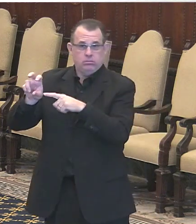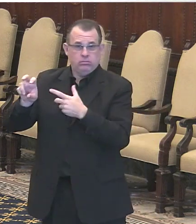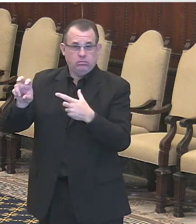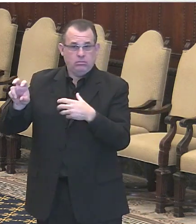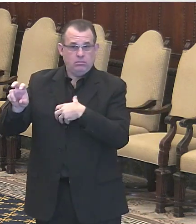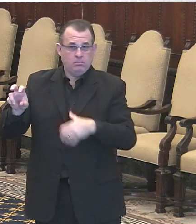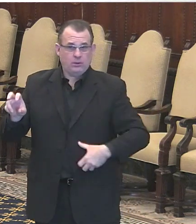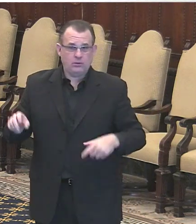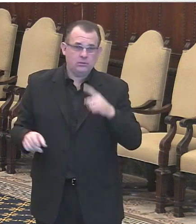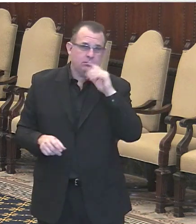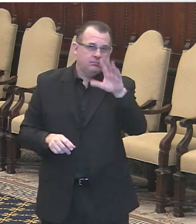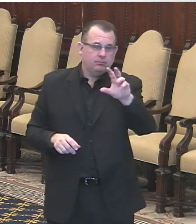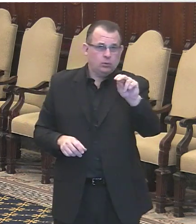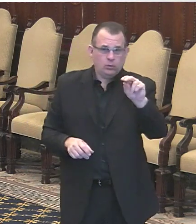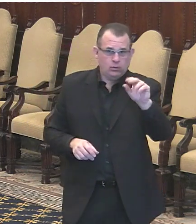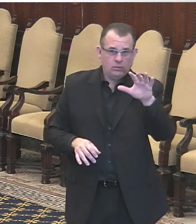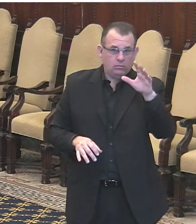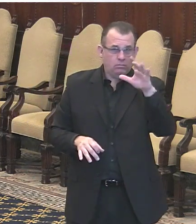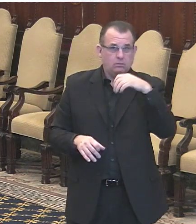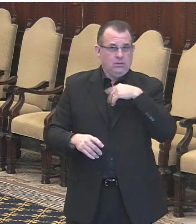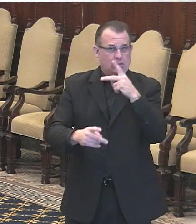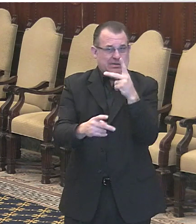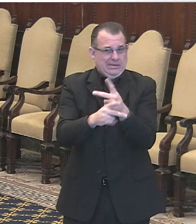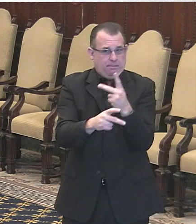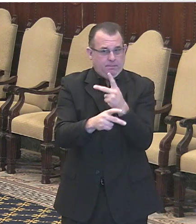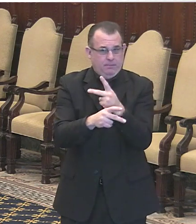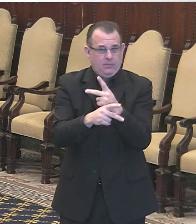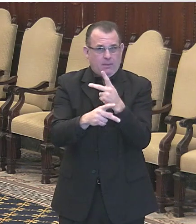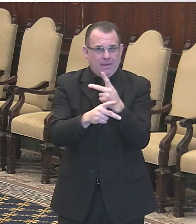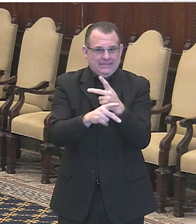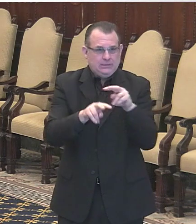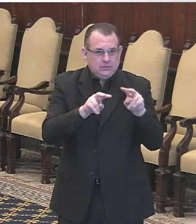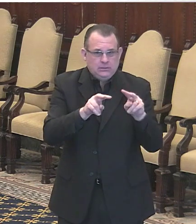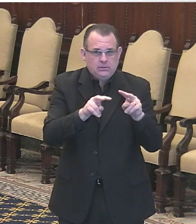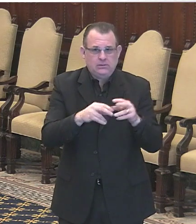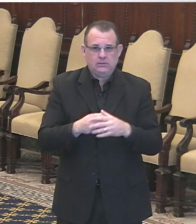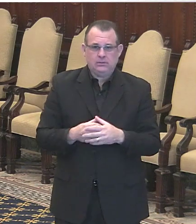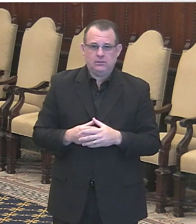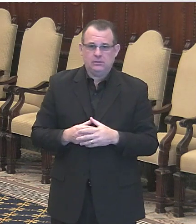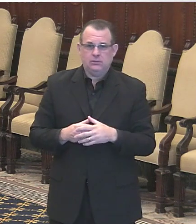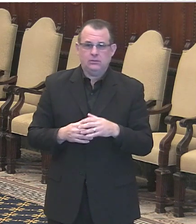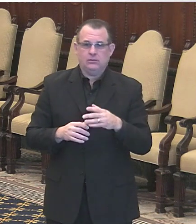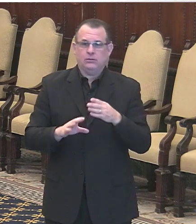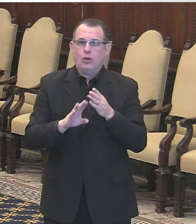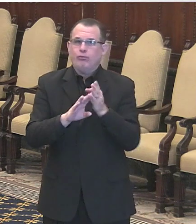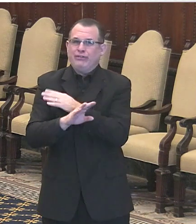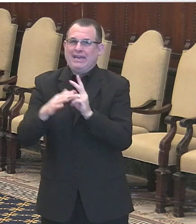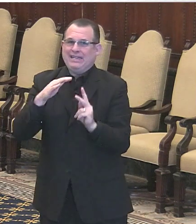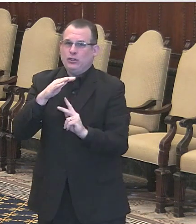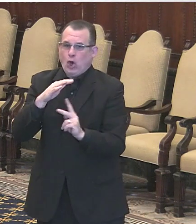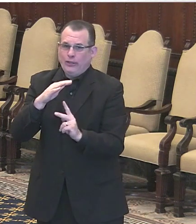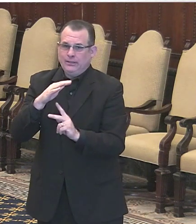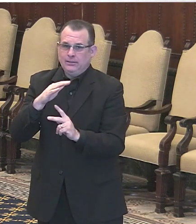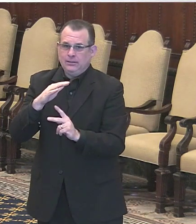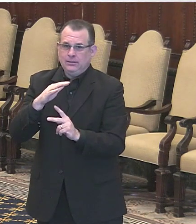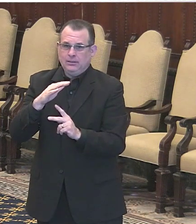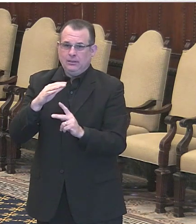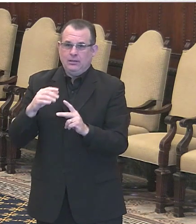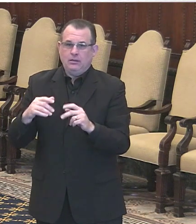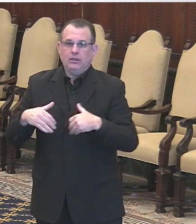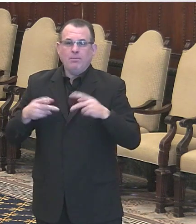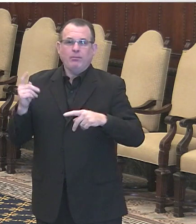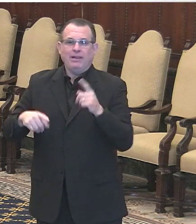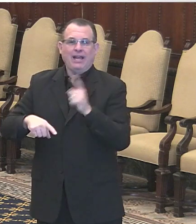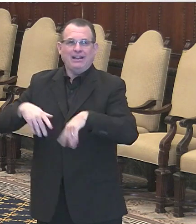maintain our level of input with our young people in pre-K. We can't abandon our